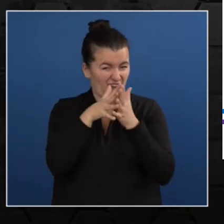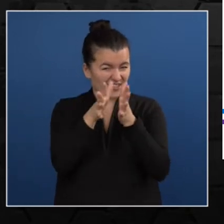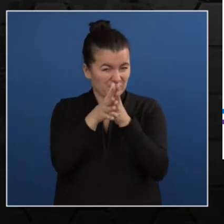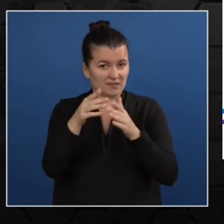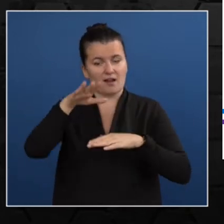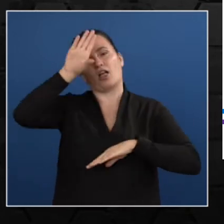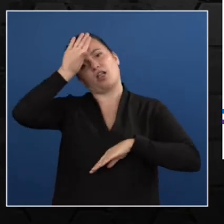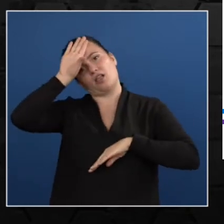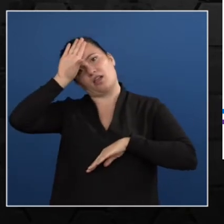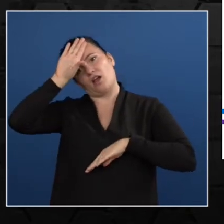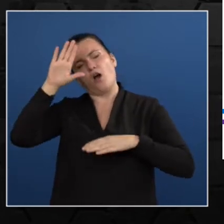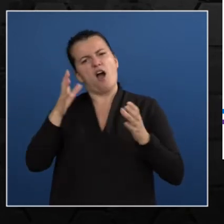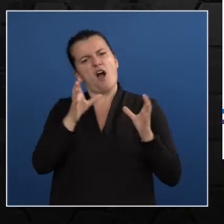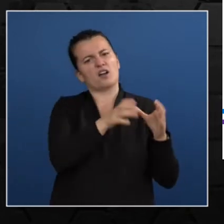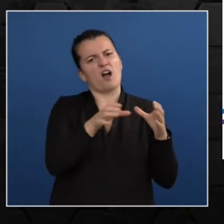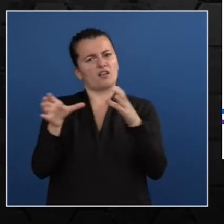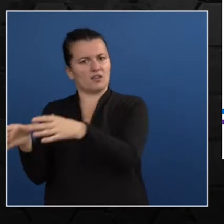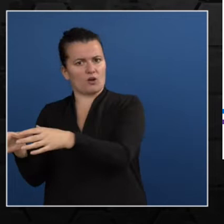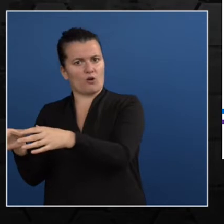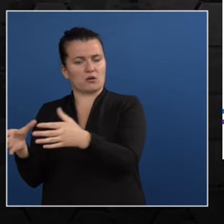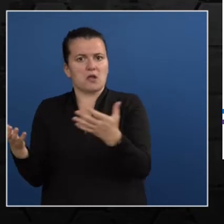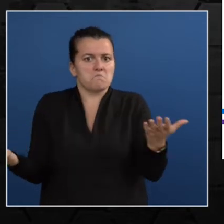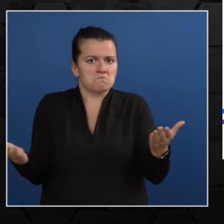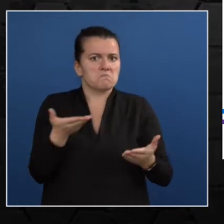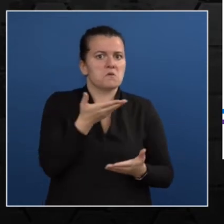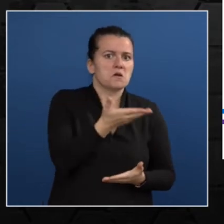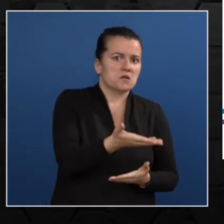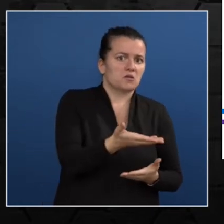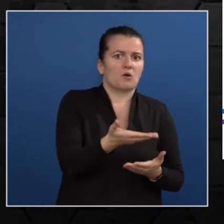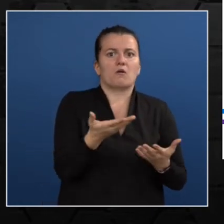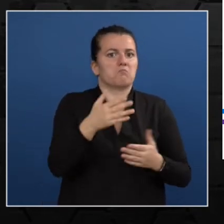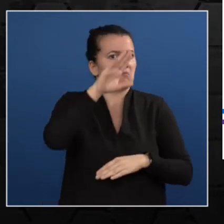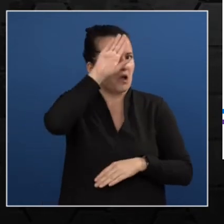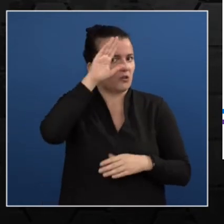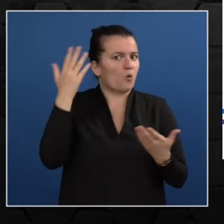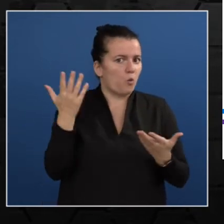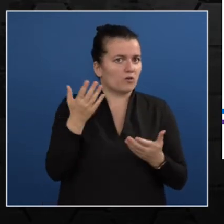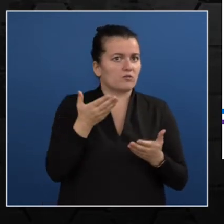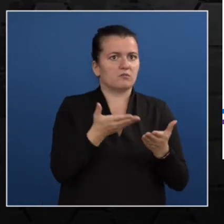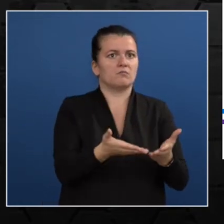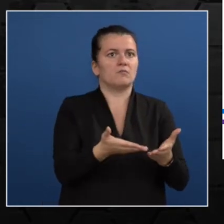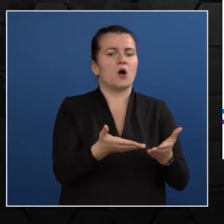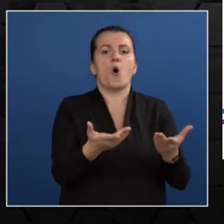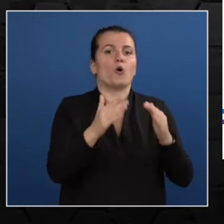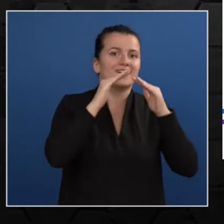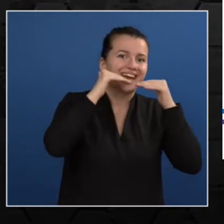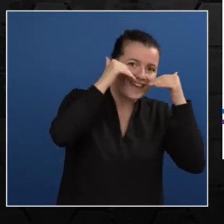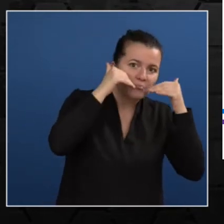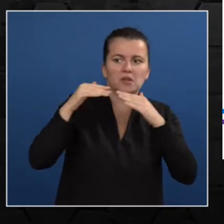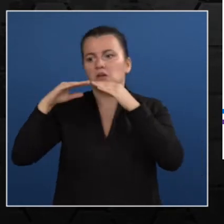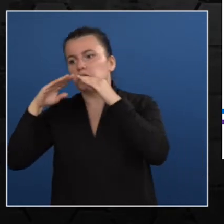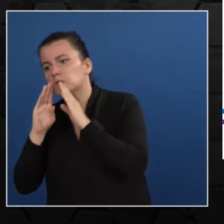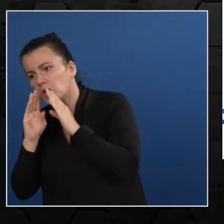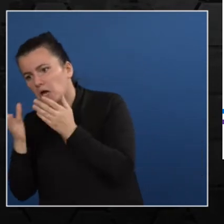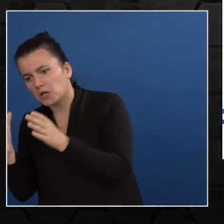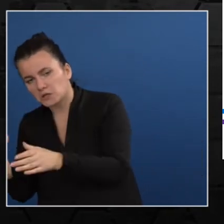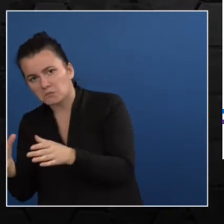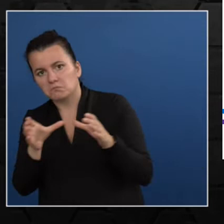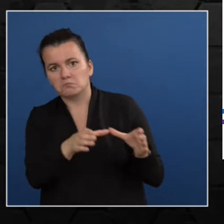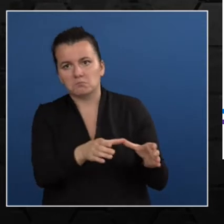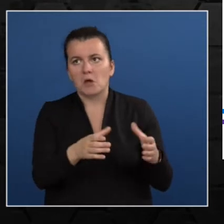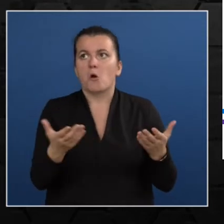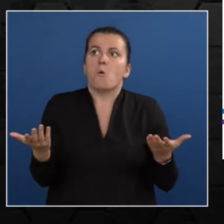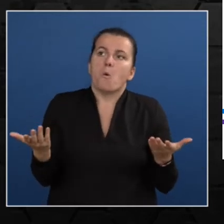category does my statement belong to? It belongs to a happy category or a sad category. Or let's say